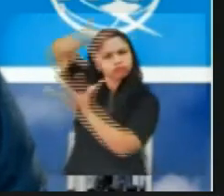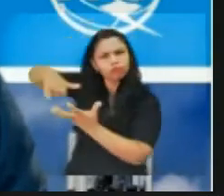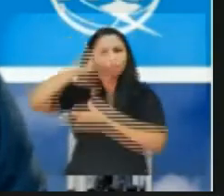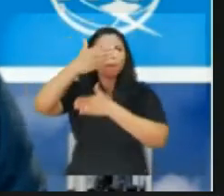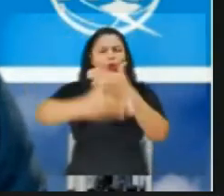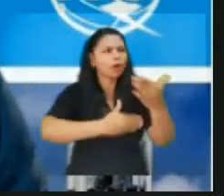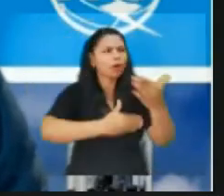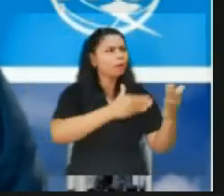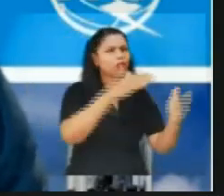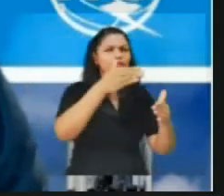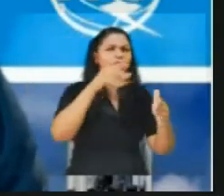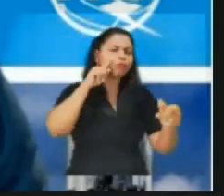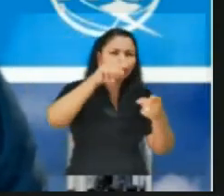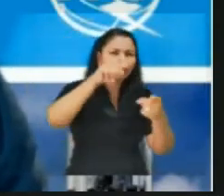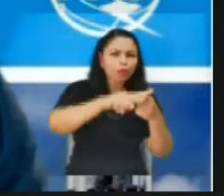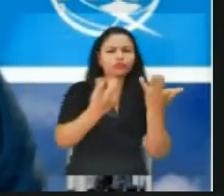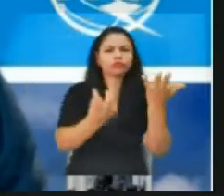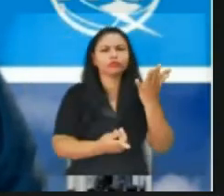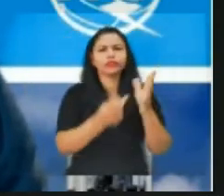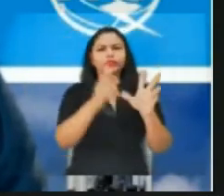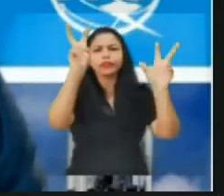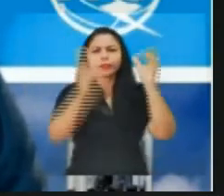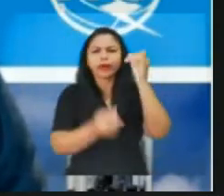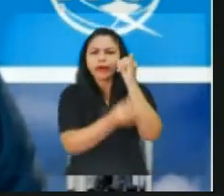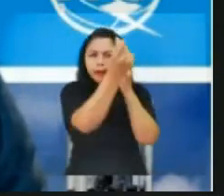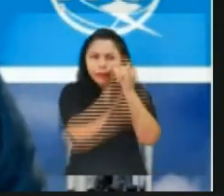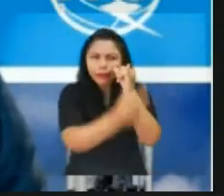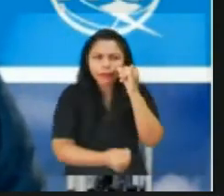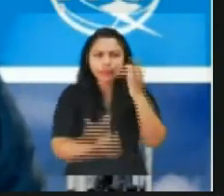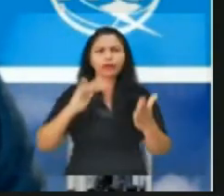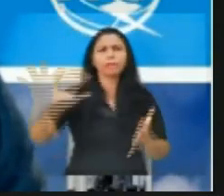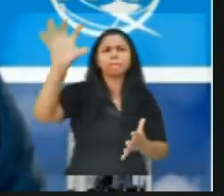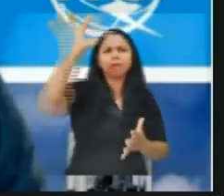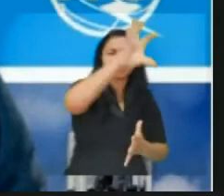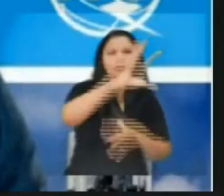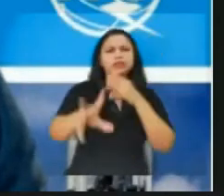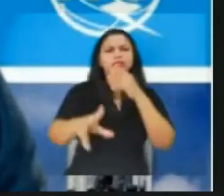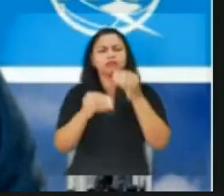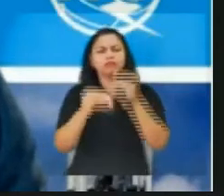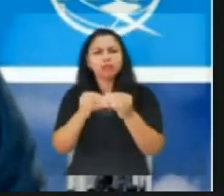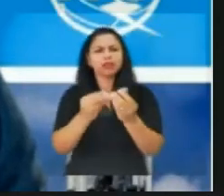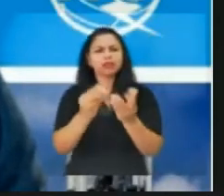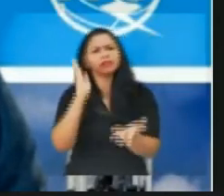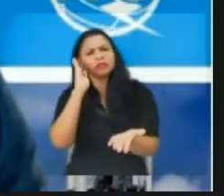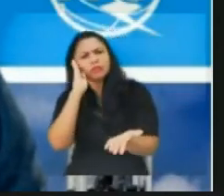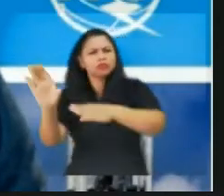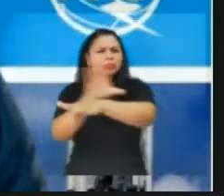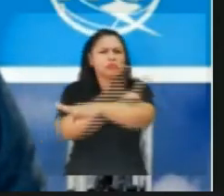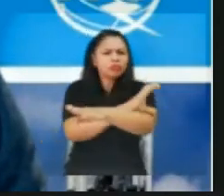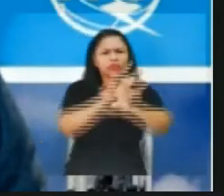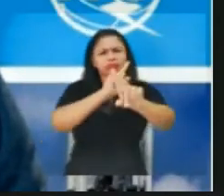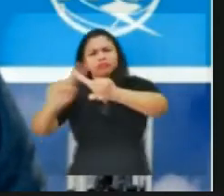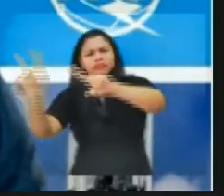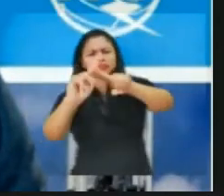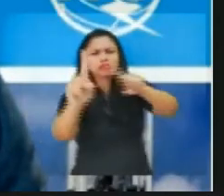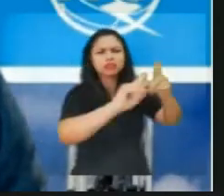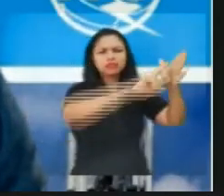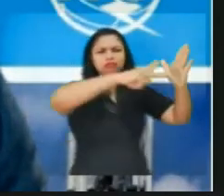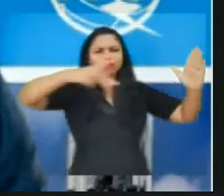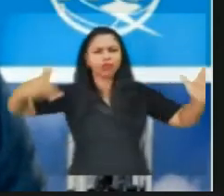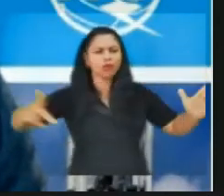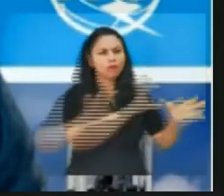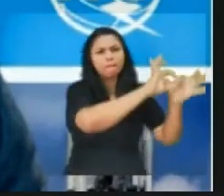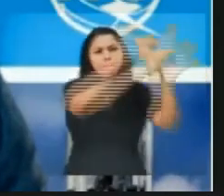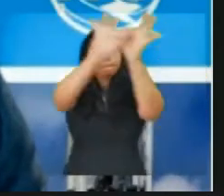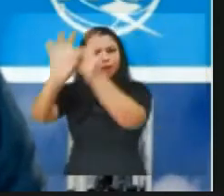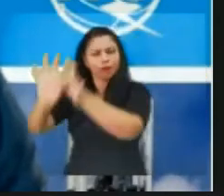harmonization regionally and worldwide, and actually this reduced the cost of the equipment and the network devices. It allows the